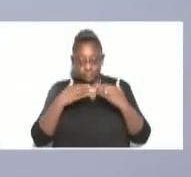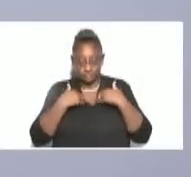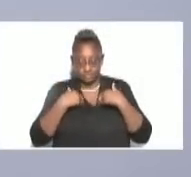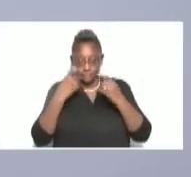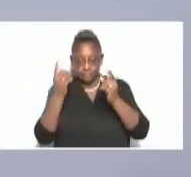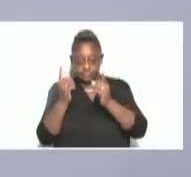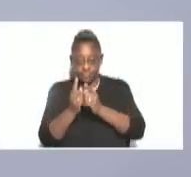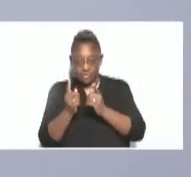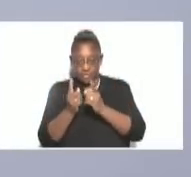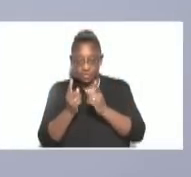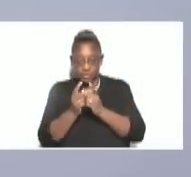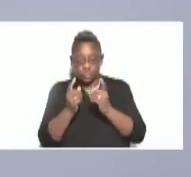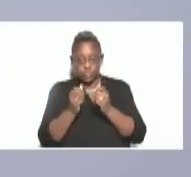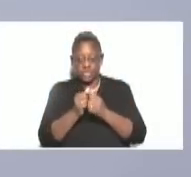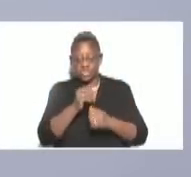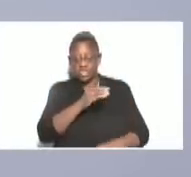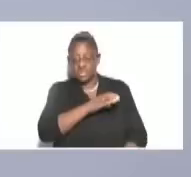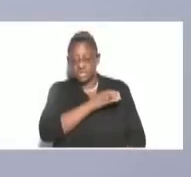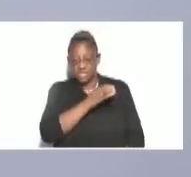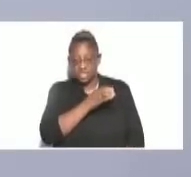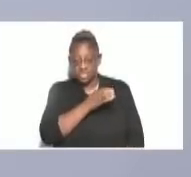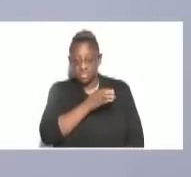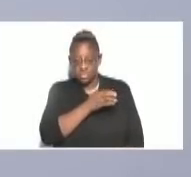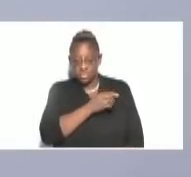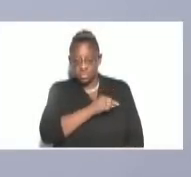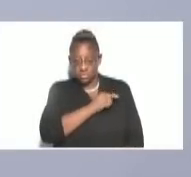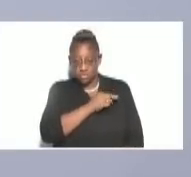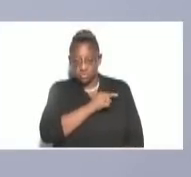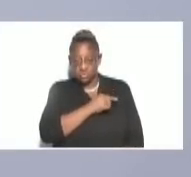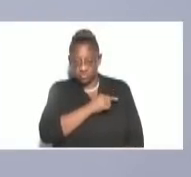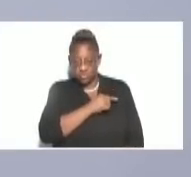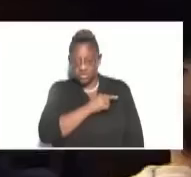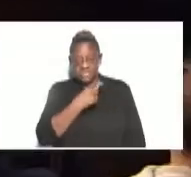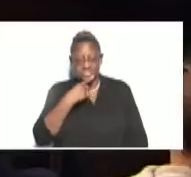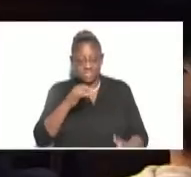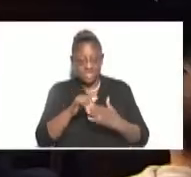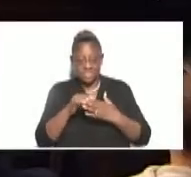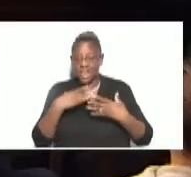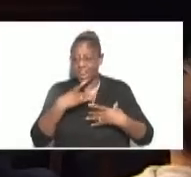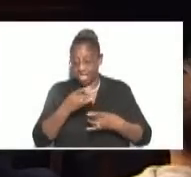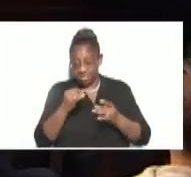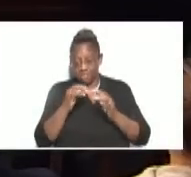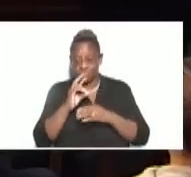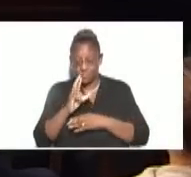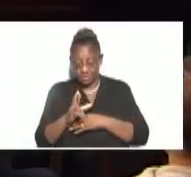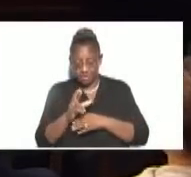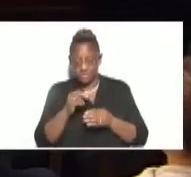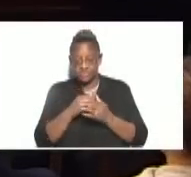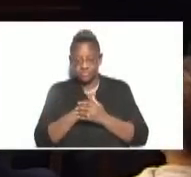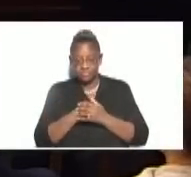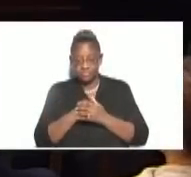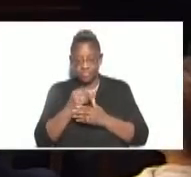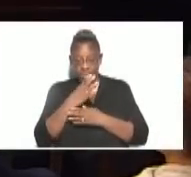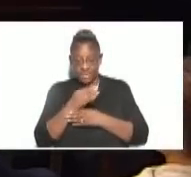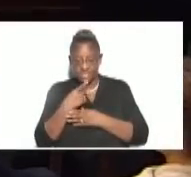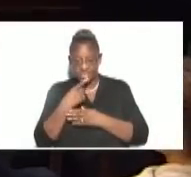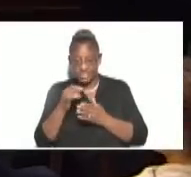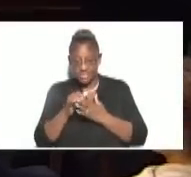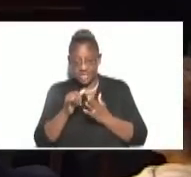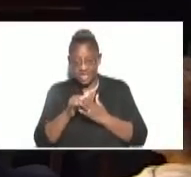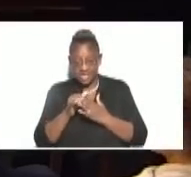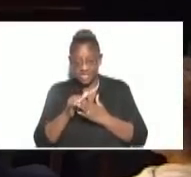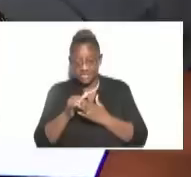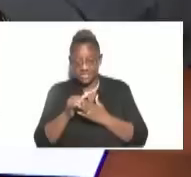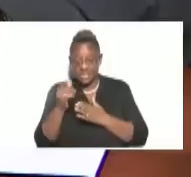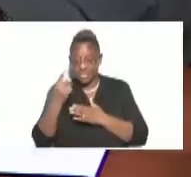Minister Pia Glover-Roll, whom the union has nothing but high praise for. They even seem pleased with the Davis administration so far and